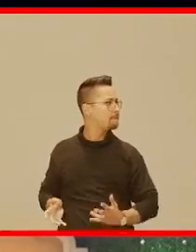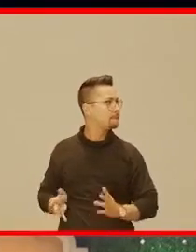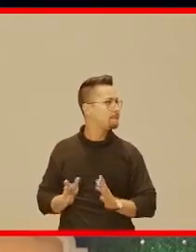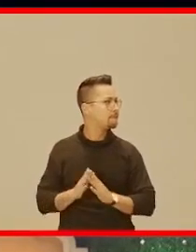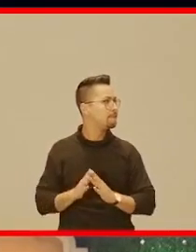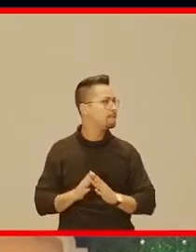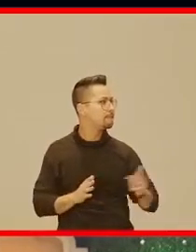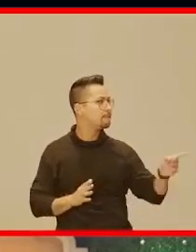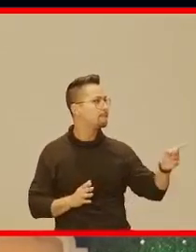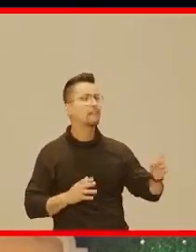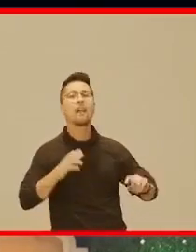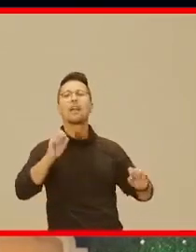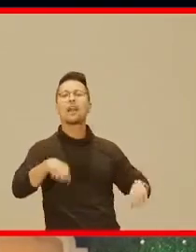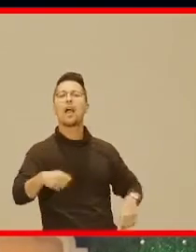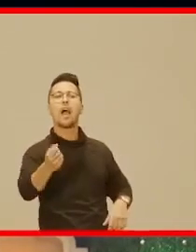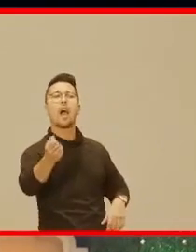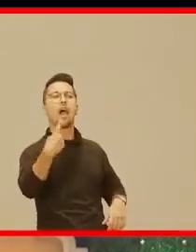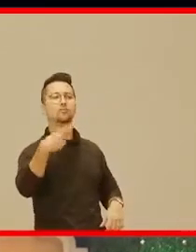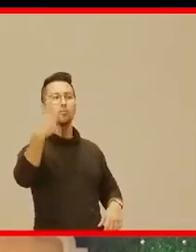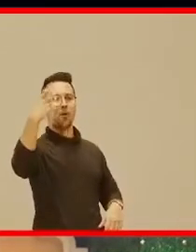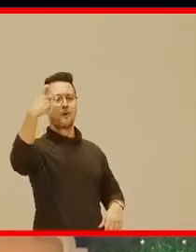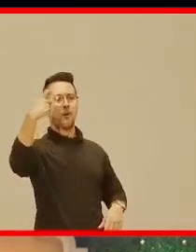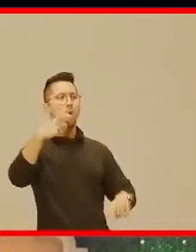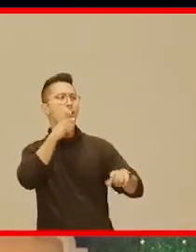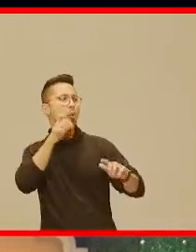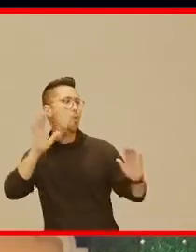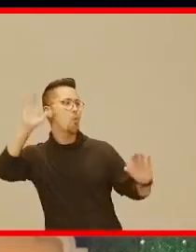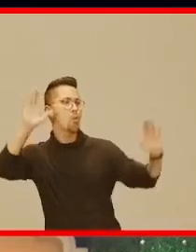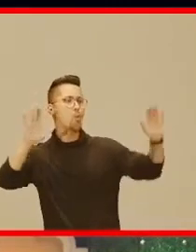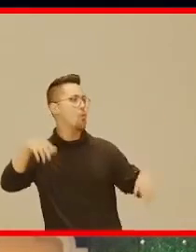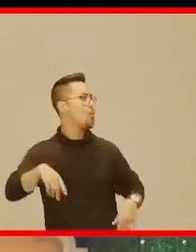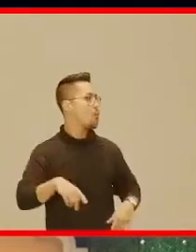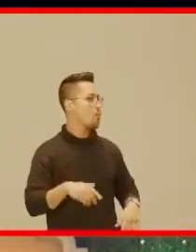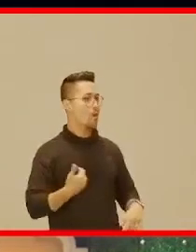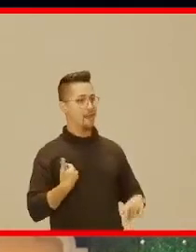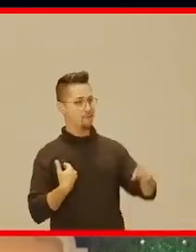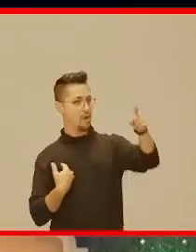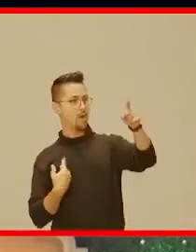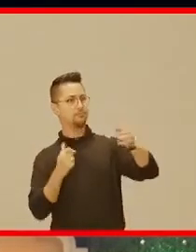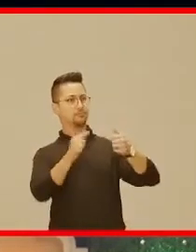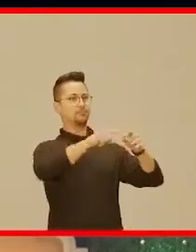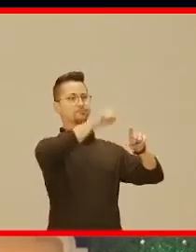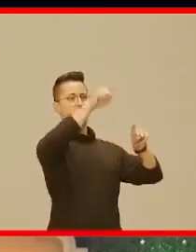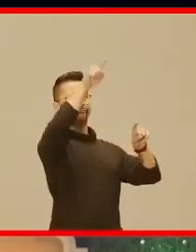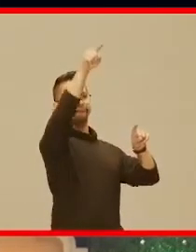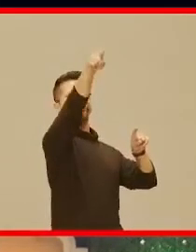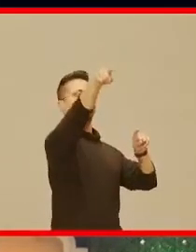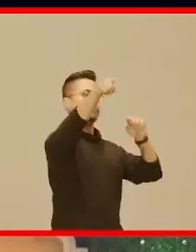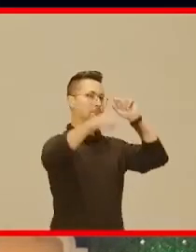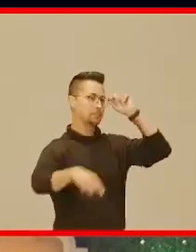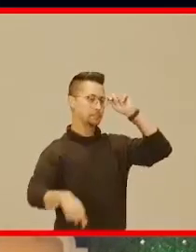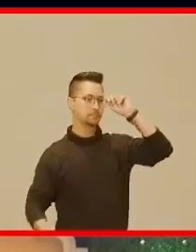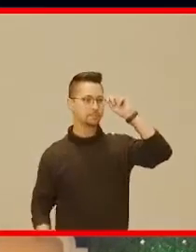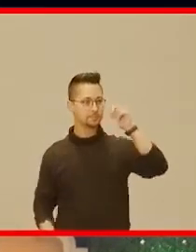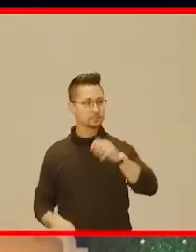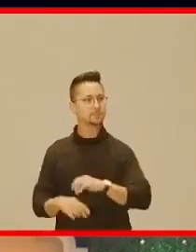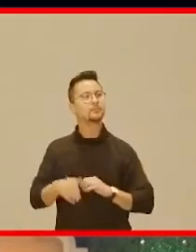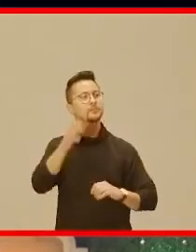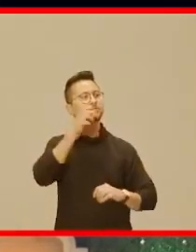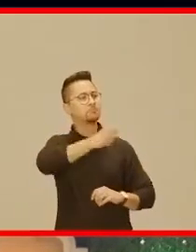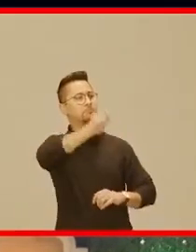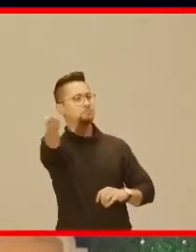we? One more question. Who wants to be the final question? Okay, we have one in the way back. We'll get you a